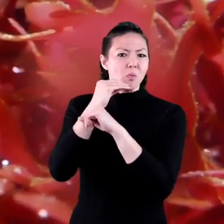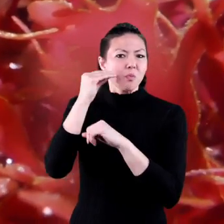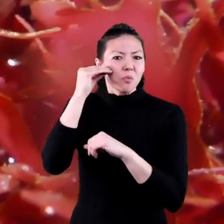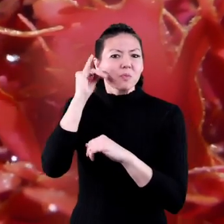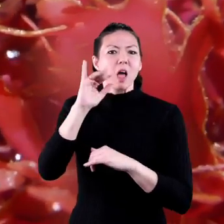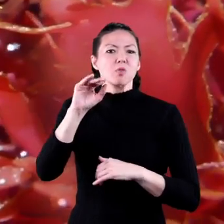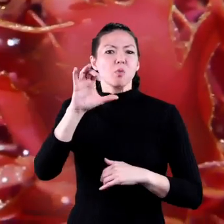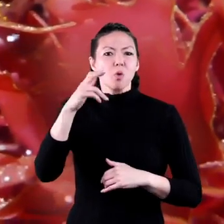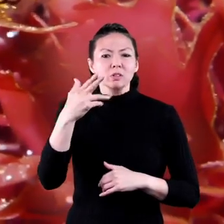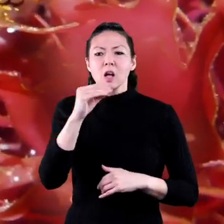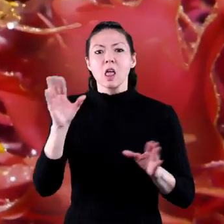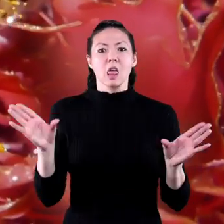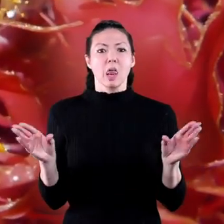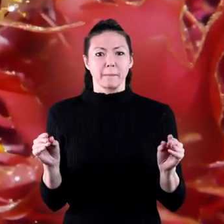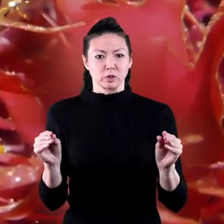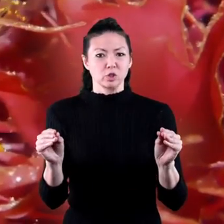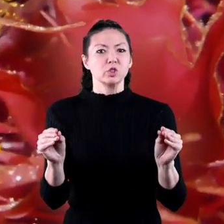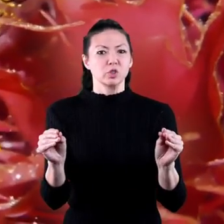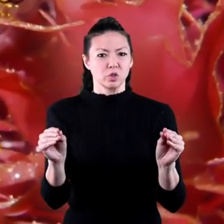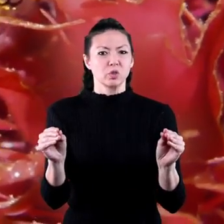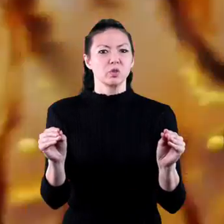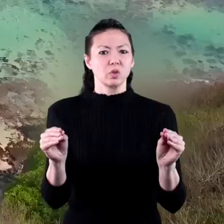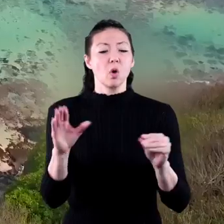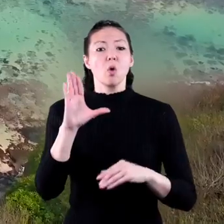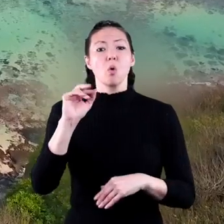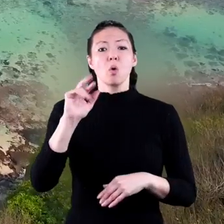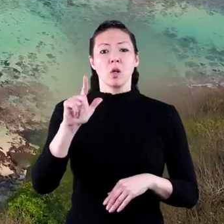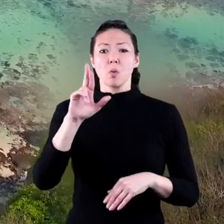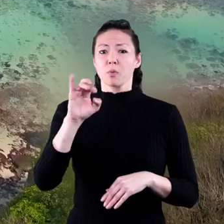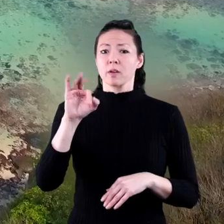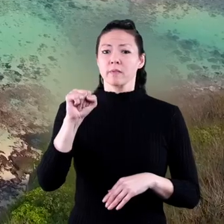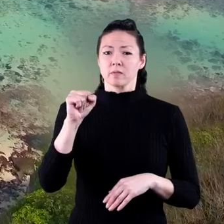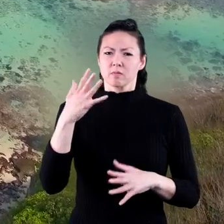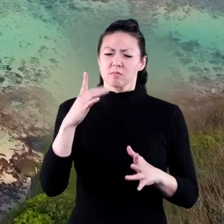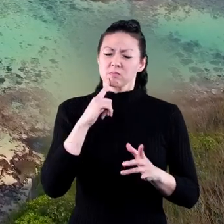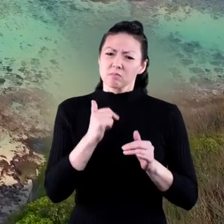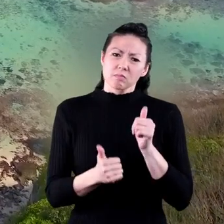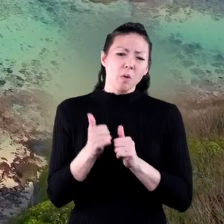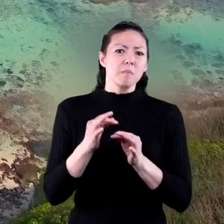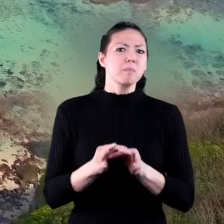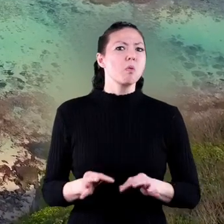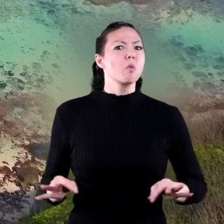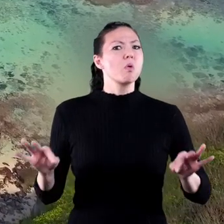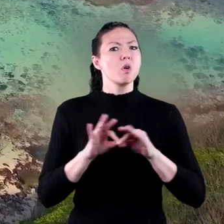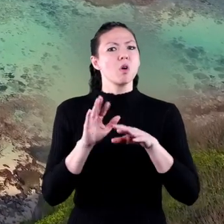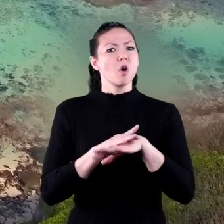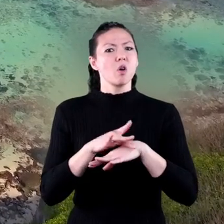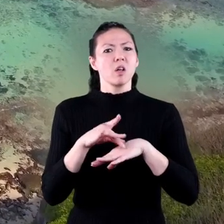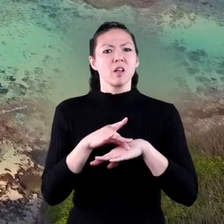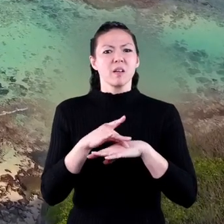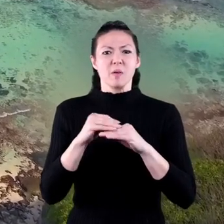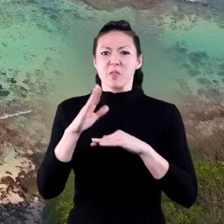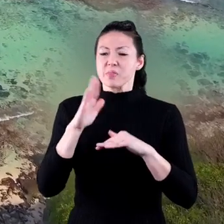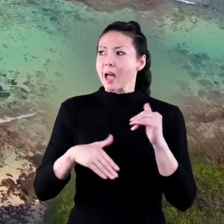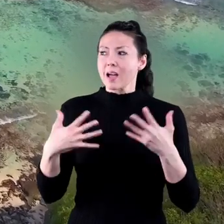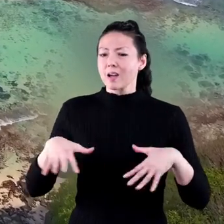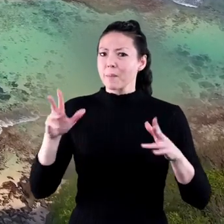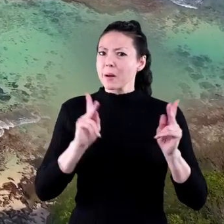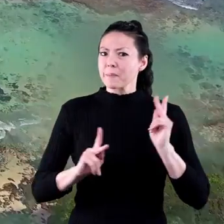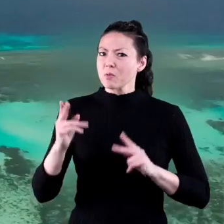animals like conch and lobster. Coral reefs are much more important to Earth than many people